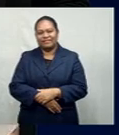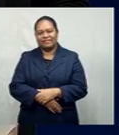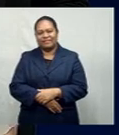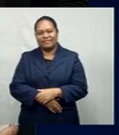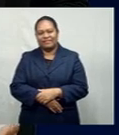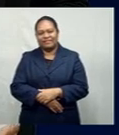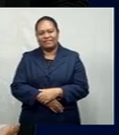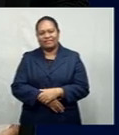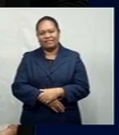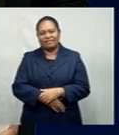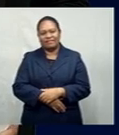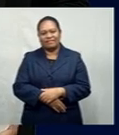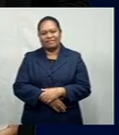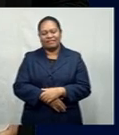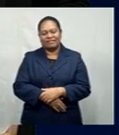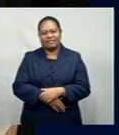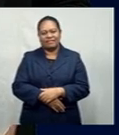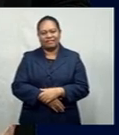the day at